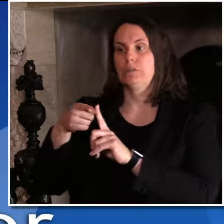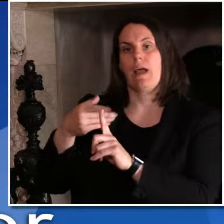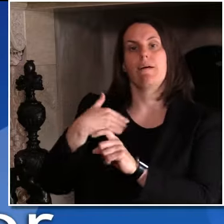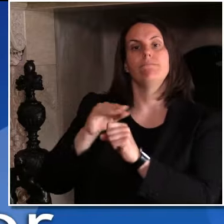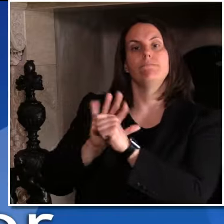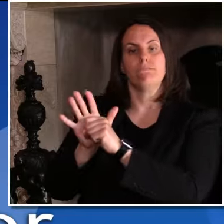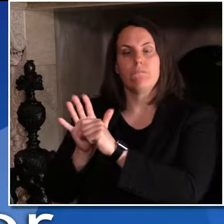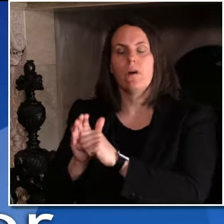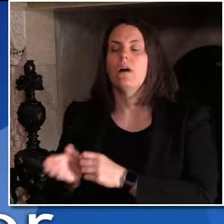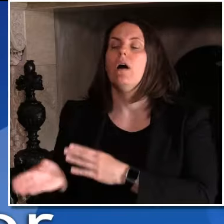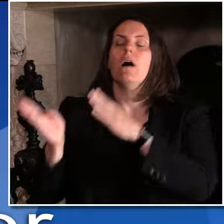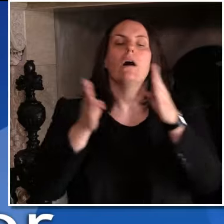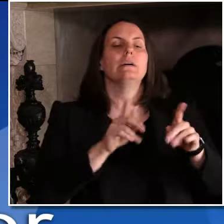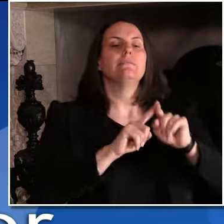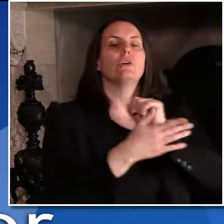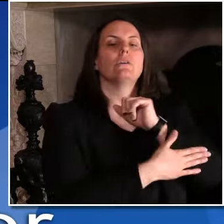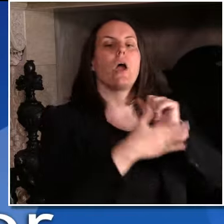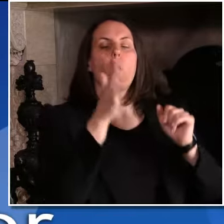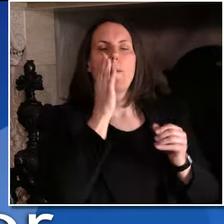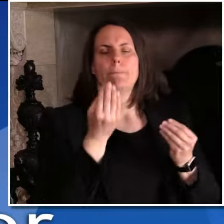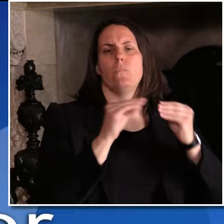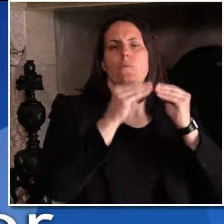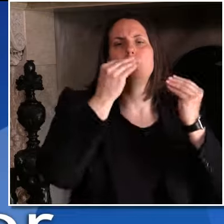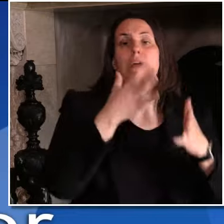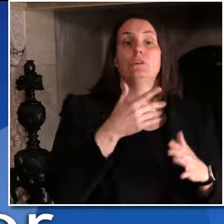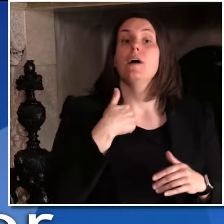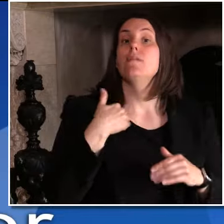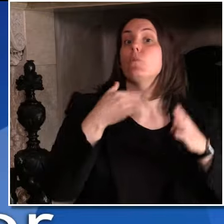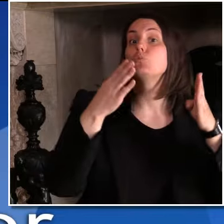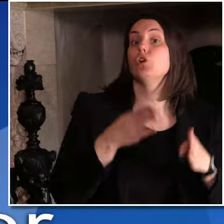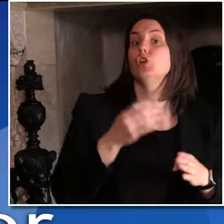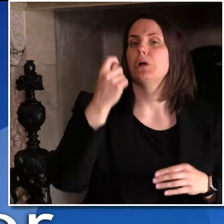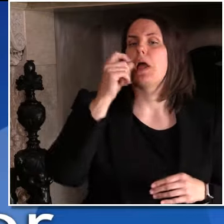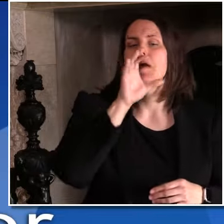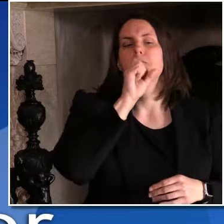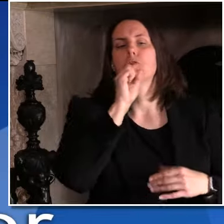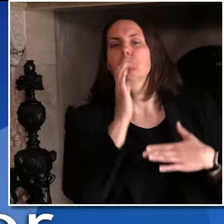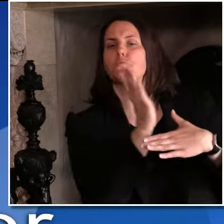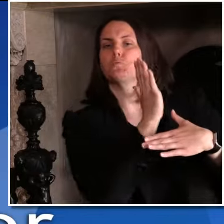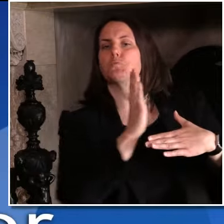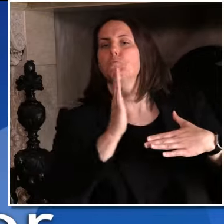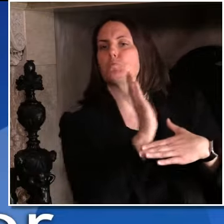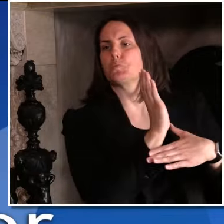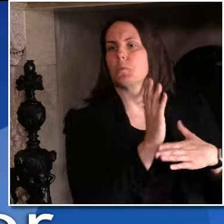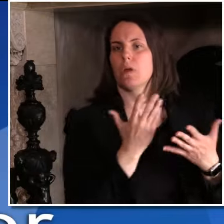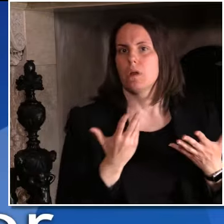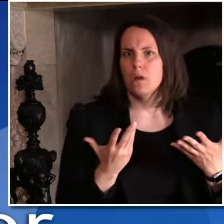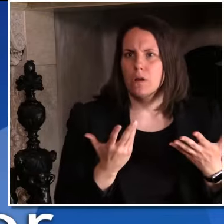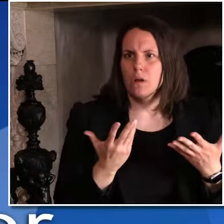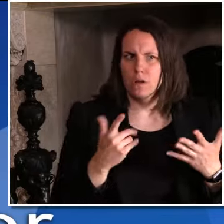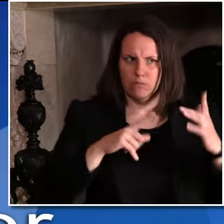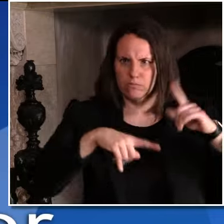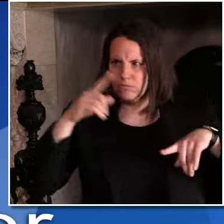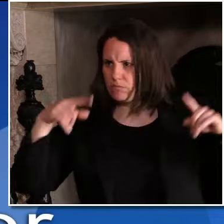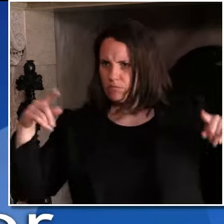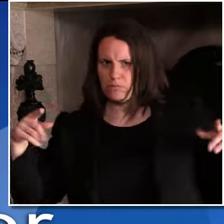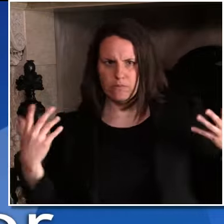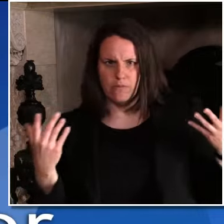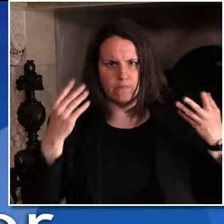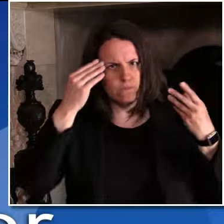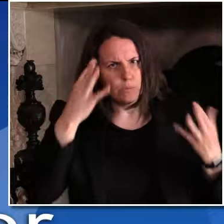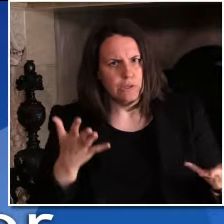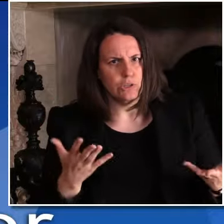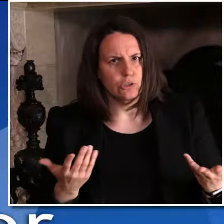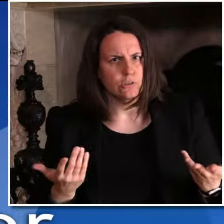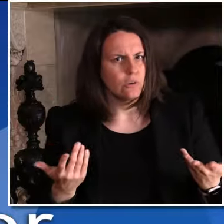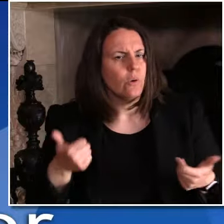health departments any kind of guidance as to how much identification they're allowed to give of people